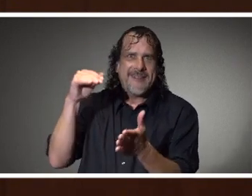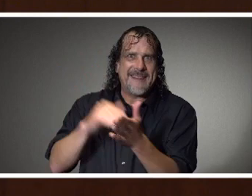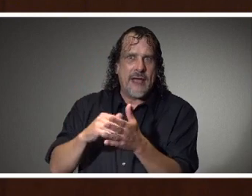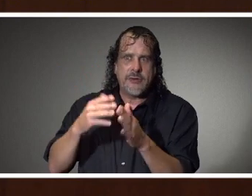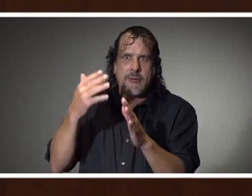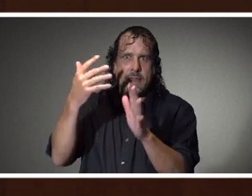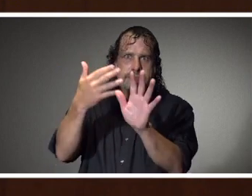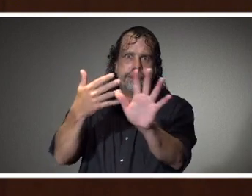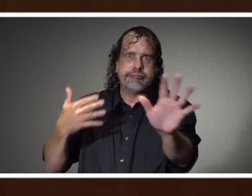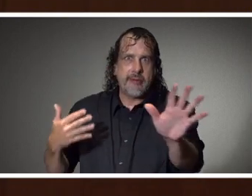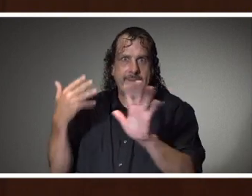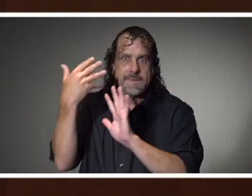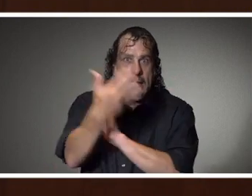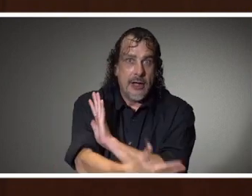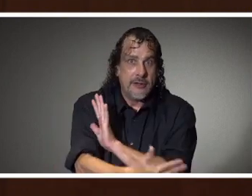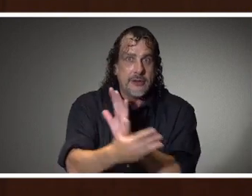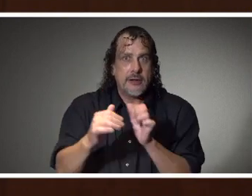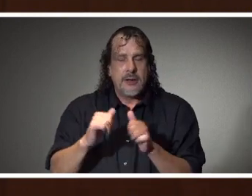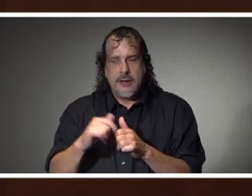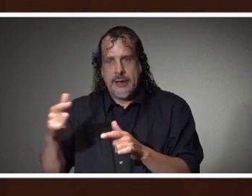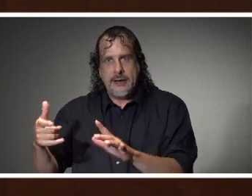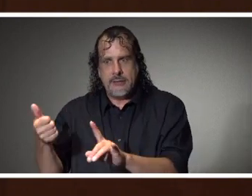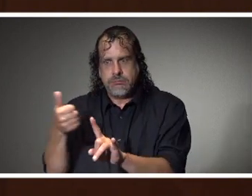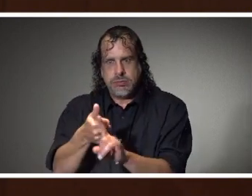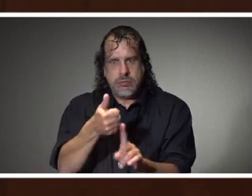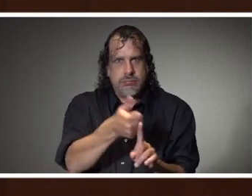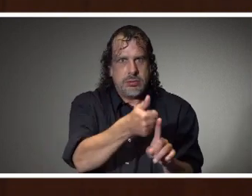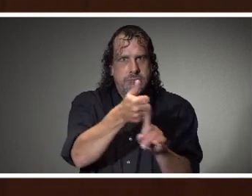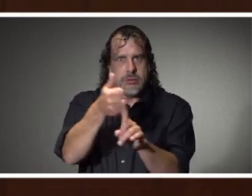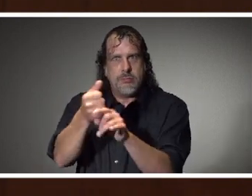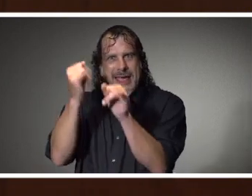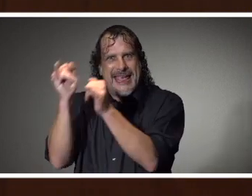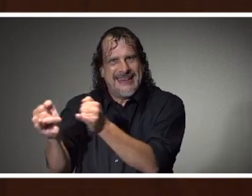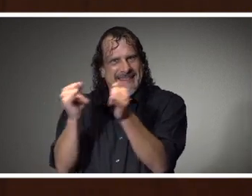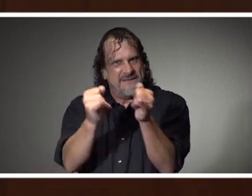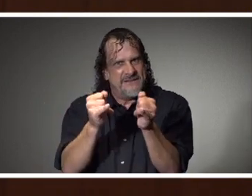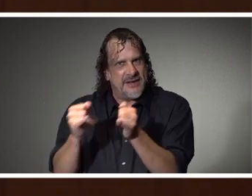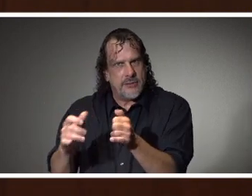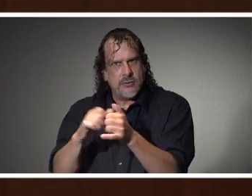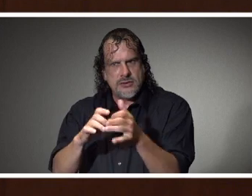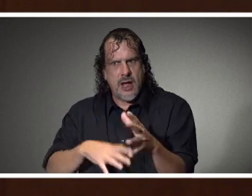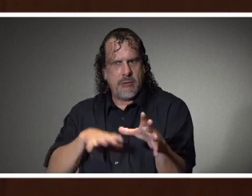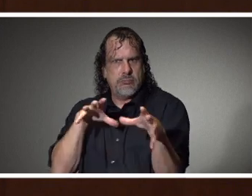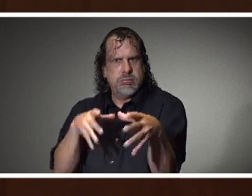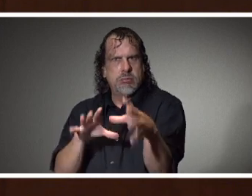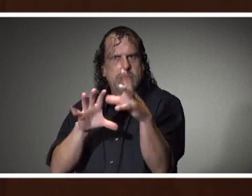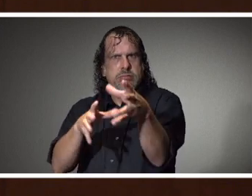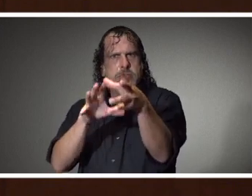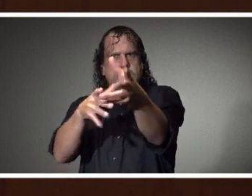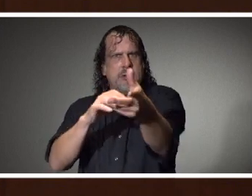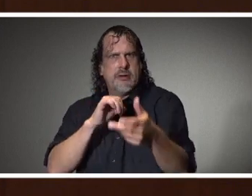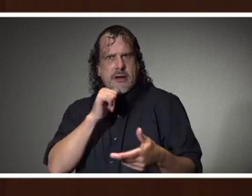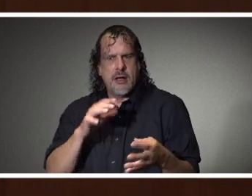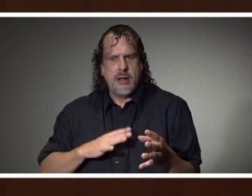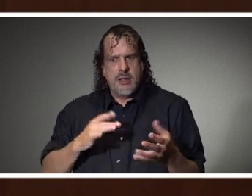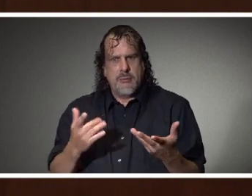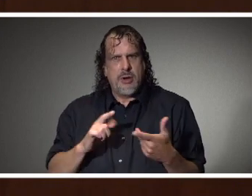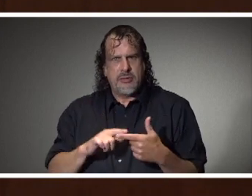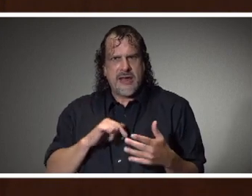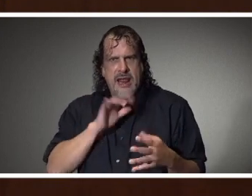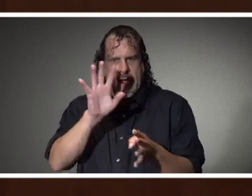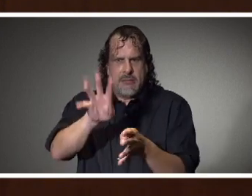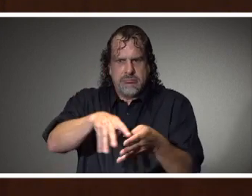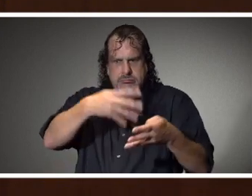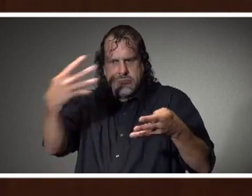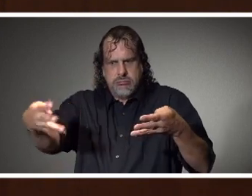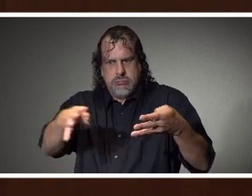one of these cases, it's linked by individual case. It's not linked in a larger format such that you can just print a spreadsheet of this, that, or the other. We have to